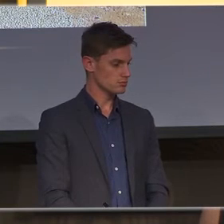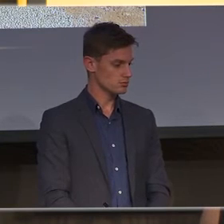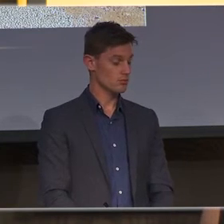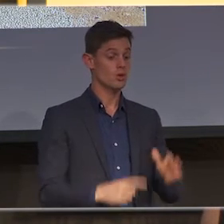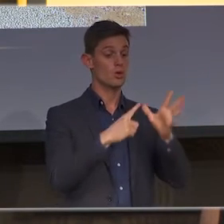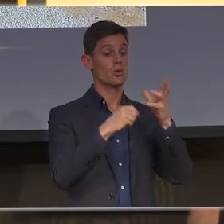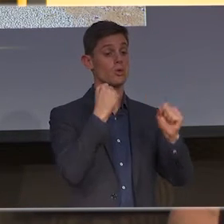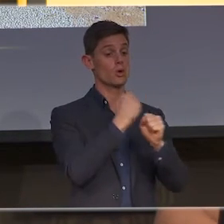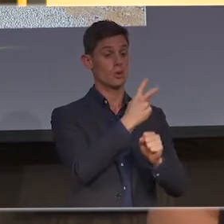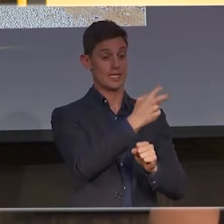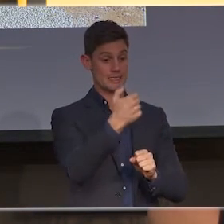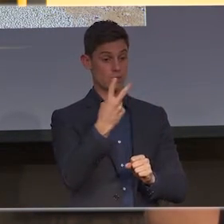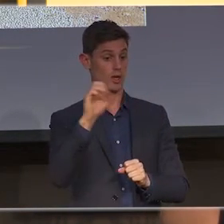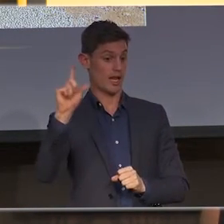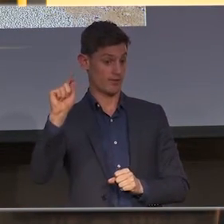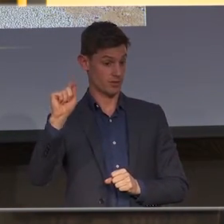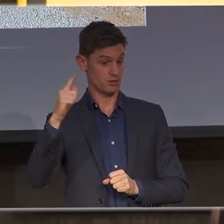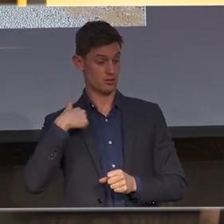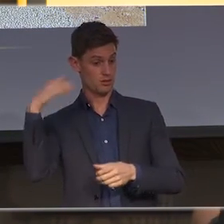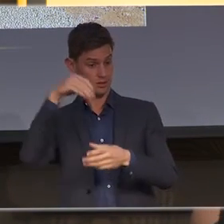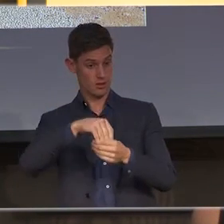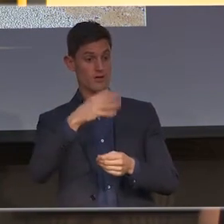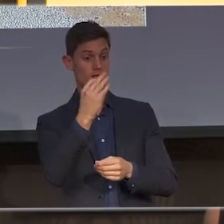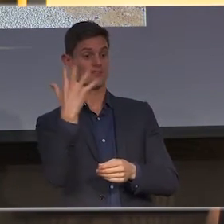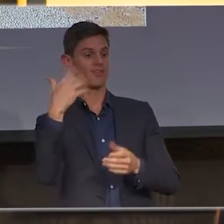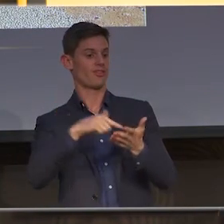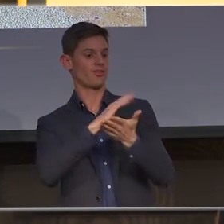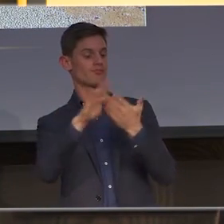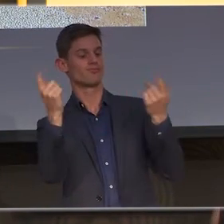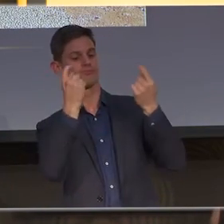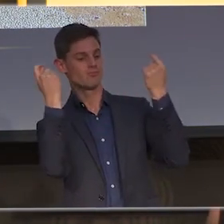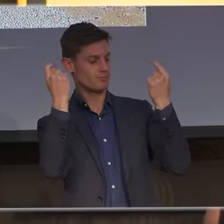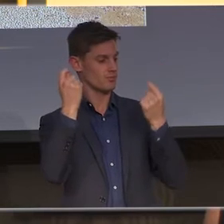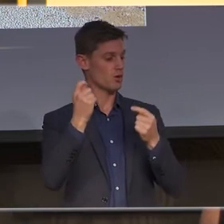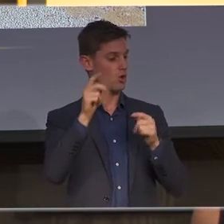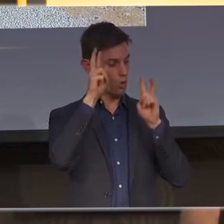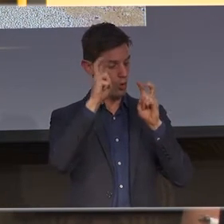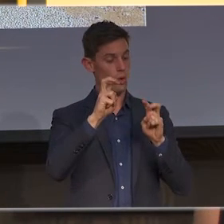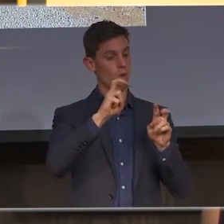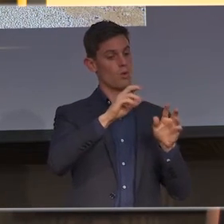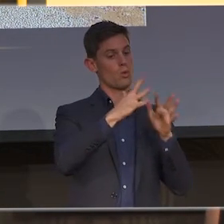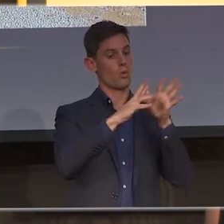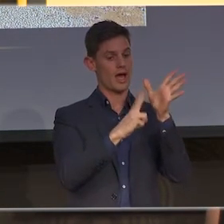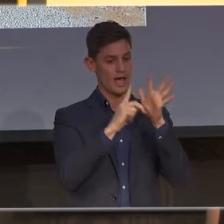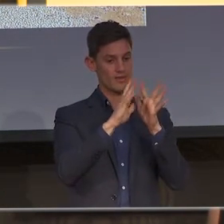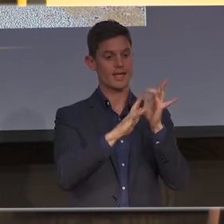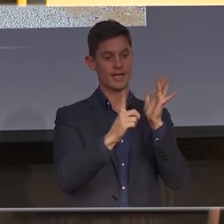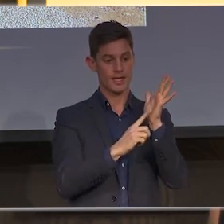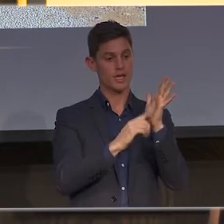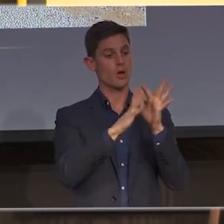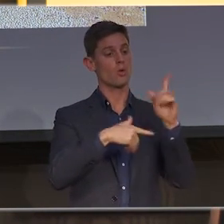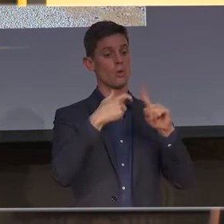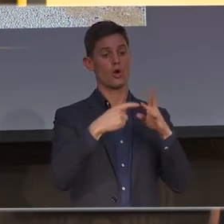On August 26 in 2011, I was part of the 45th anniversary of the Wave Hill Walk-Off. It was there that